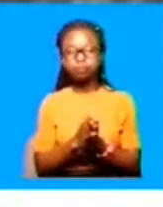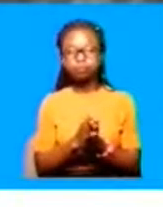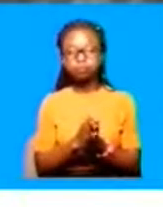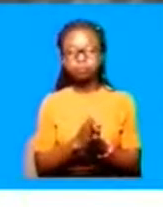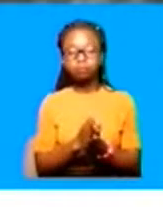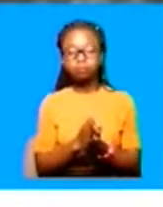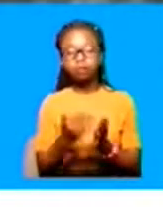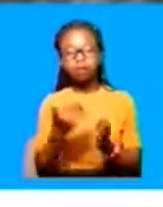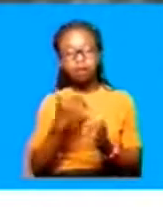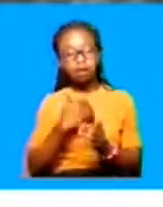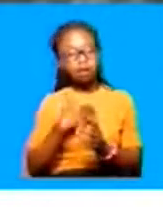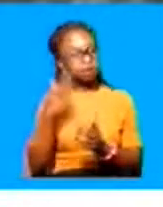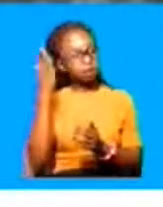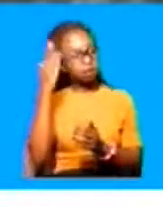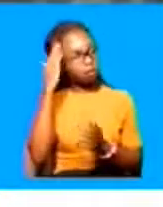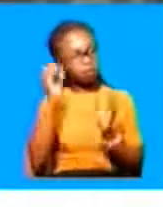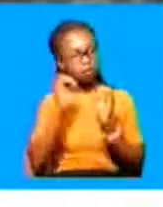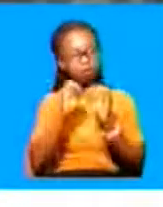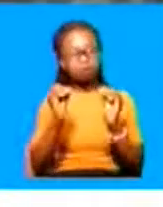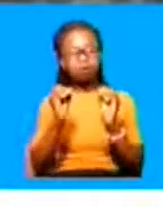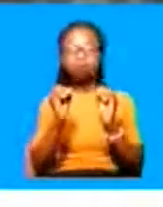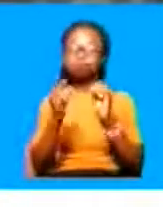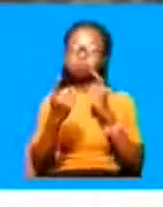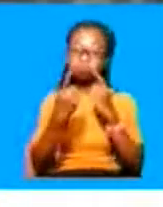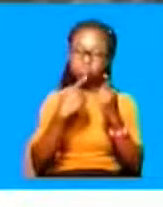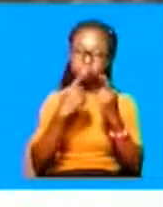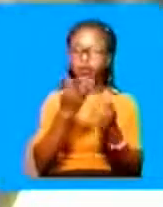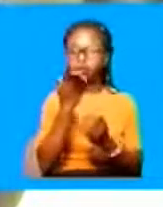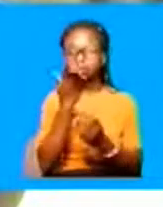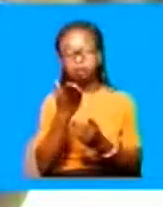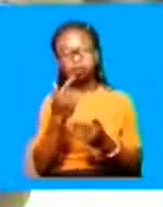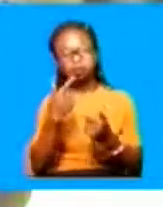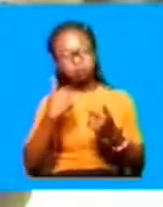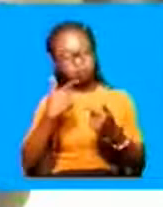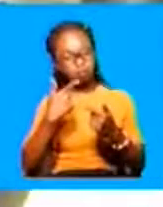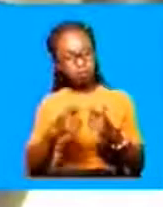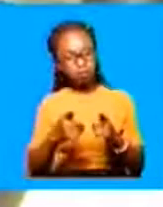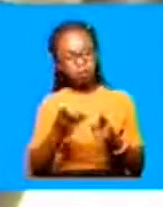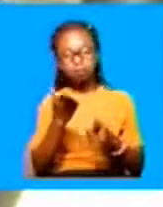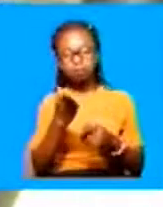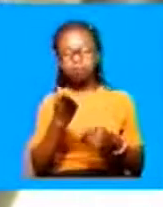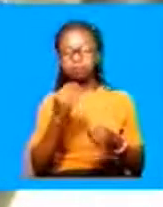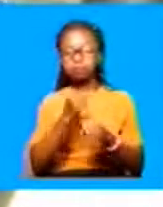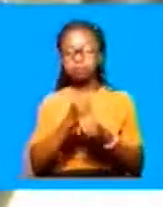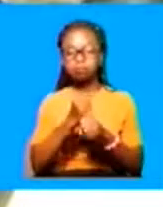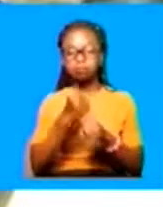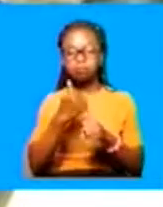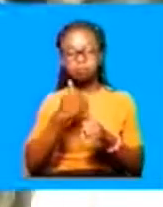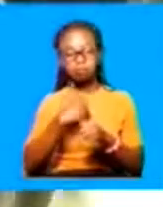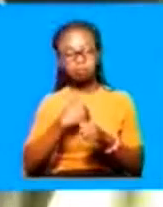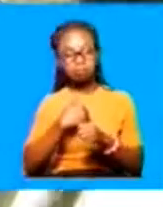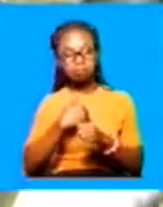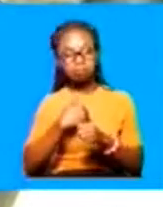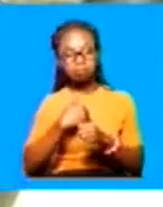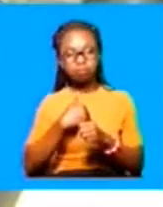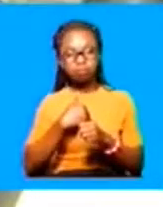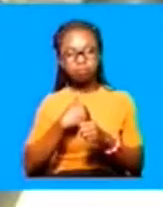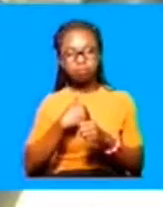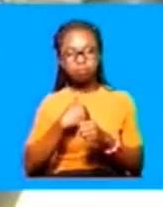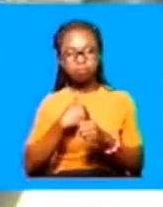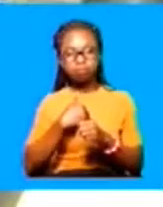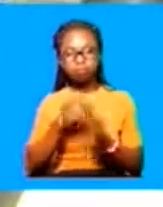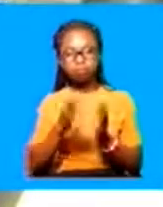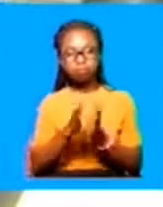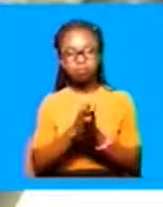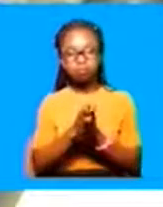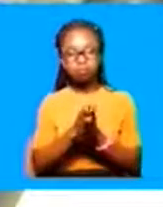I do not really know how to explain it, but I was heartbroken, yes. And what are some of the challenges